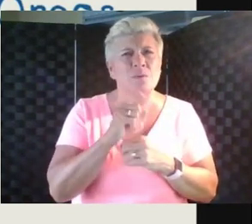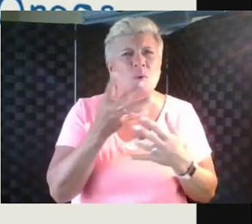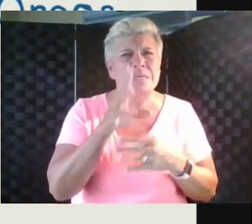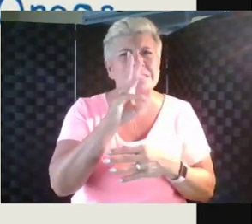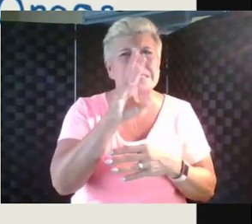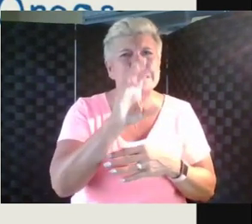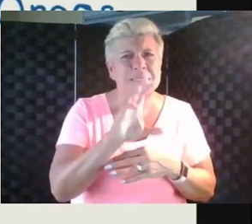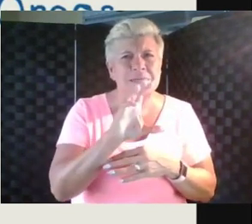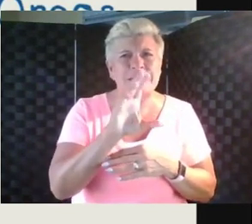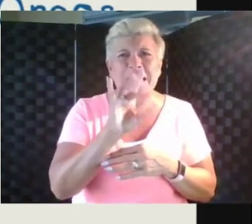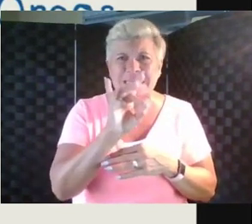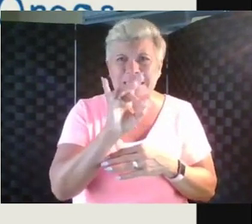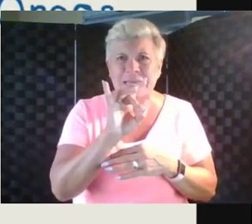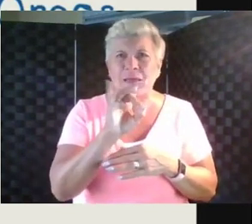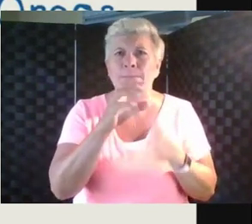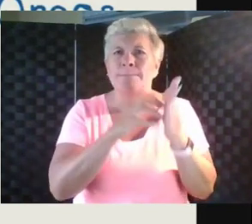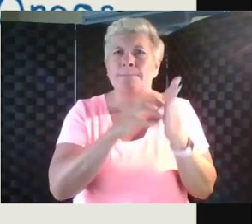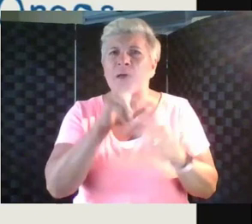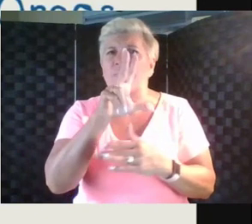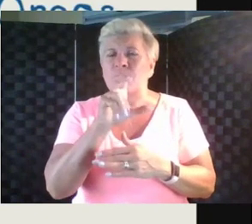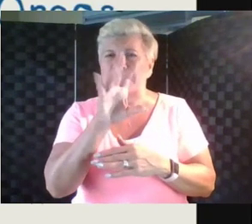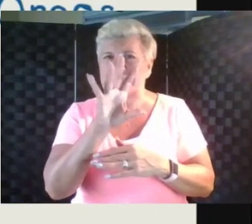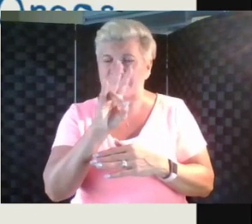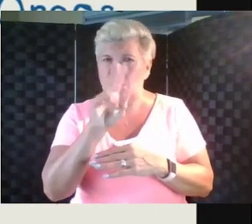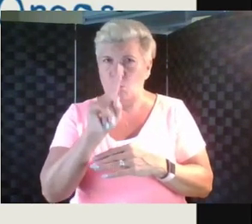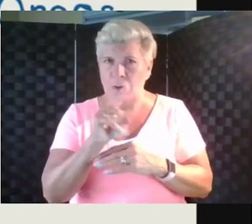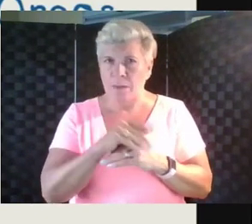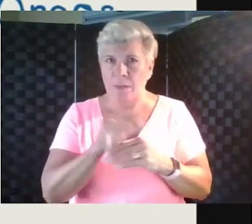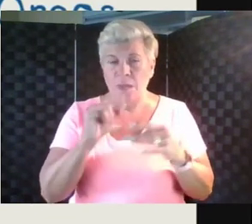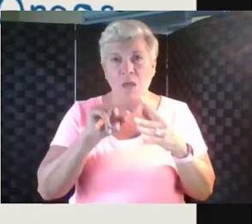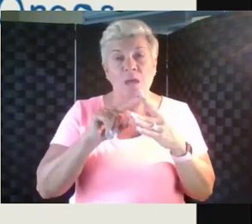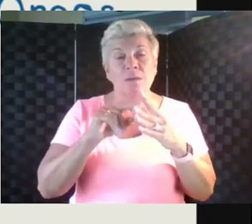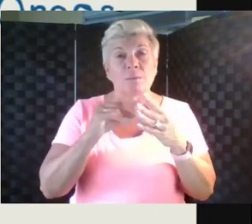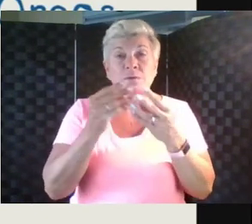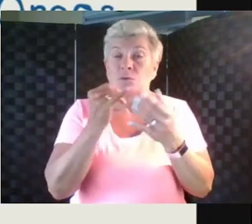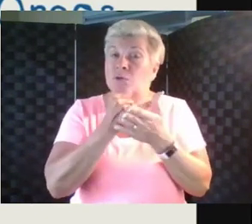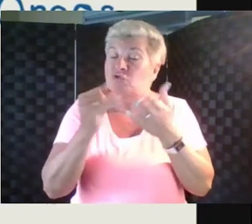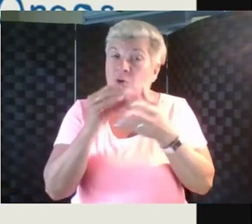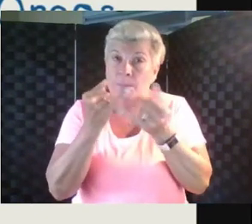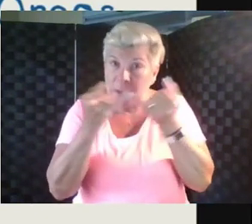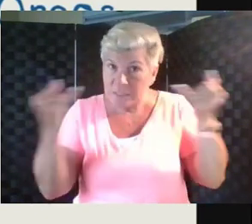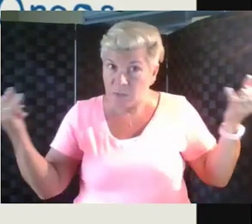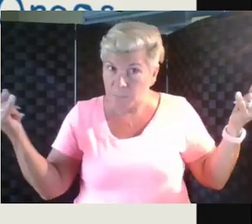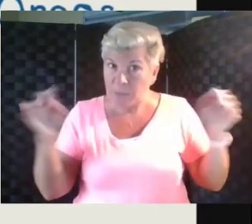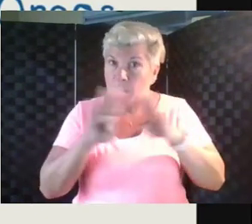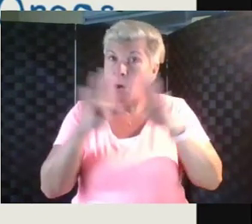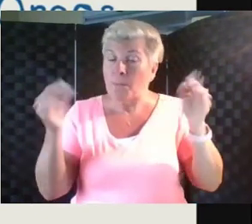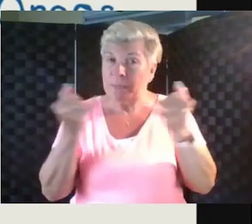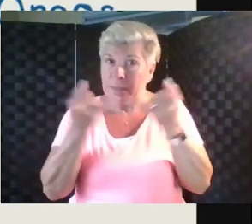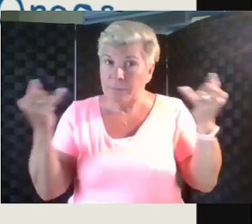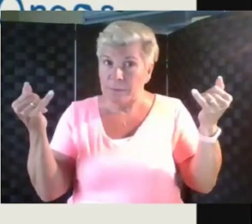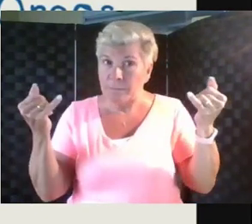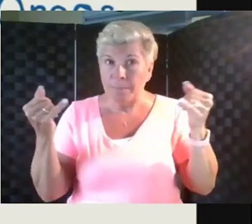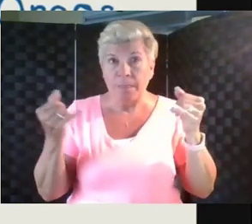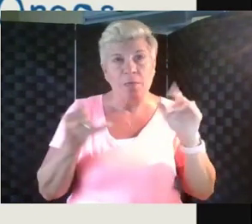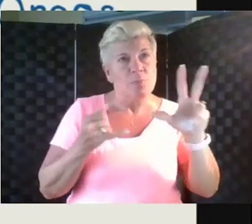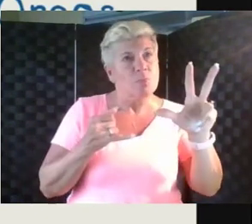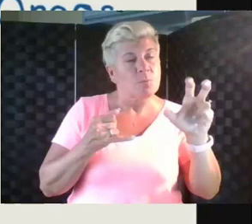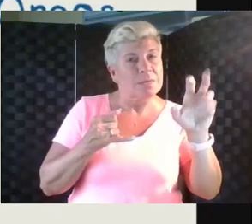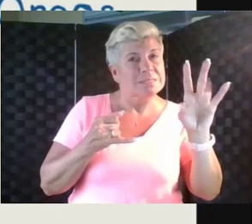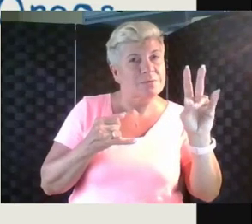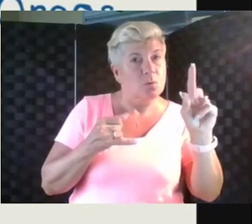is 688 minus 371? I will start to solve this by drawing in my open number line. I'll make my first point